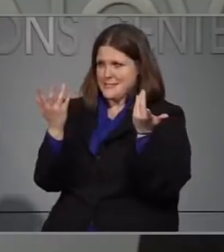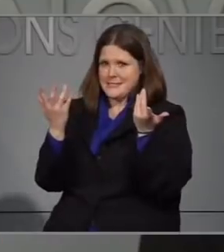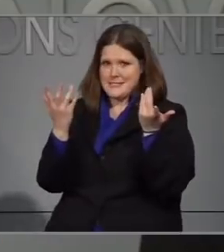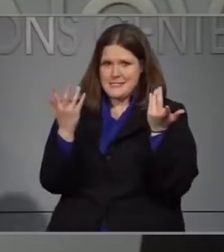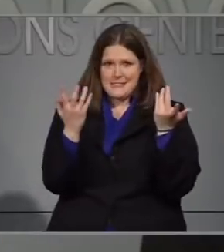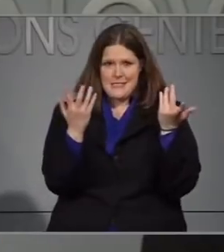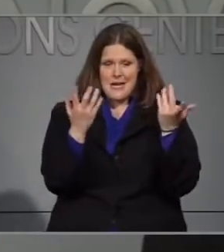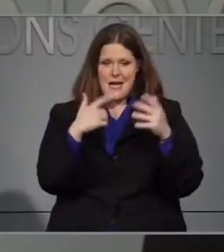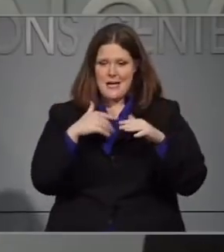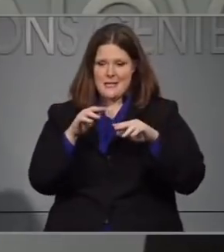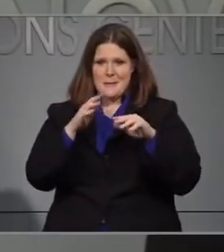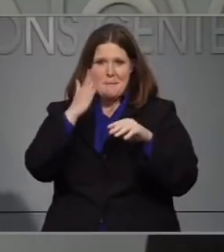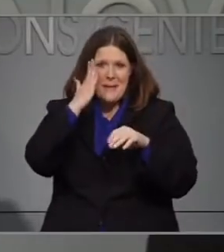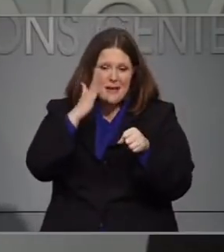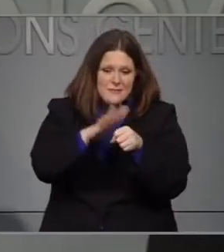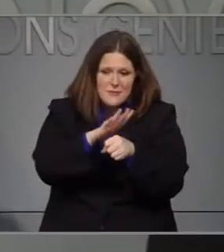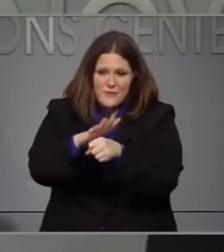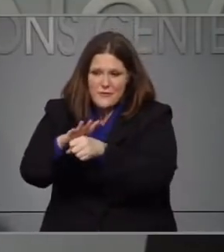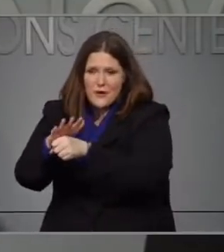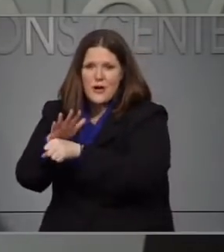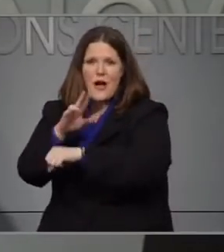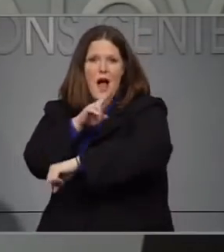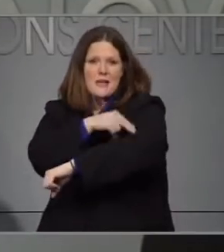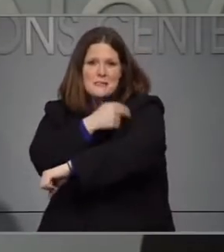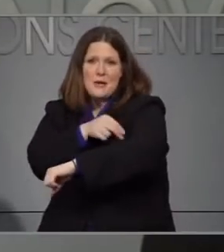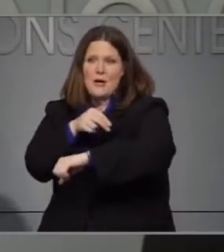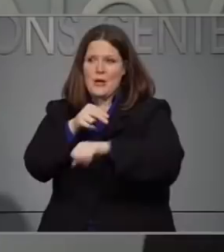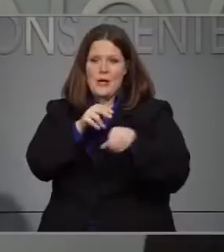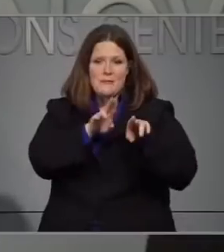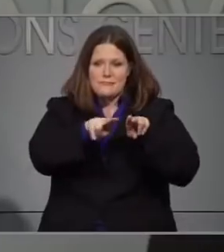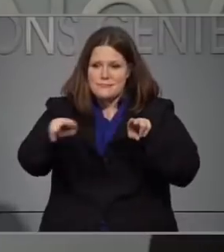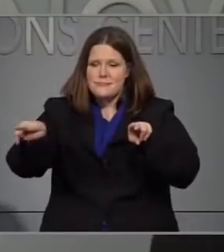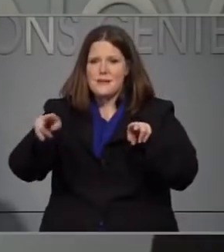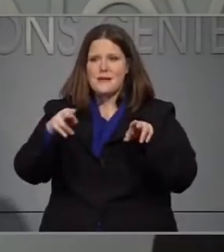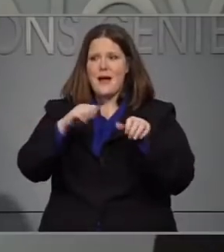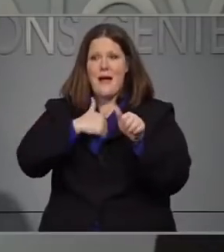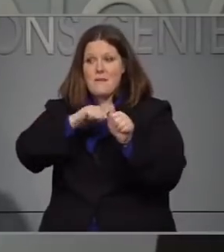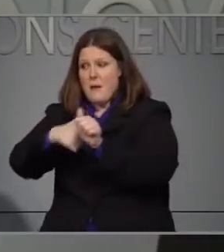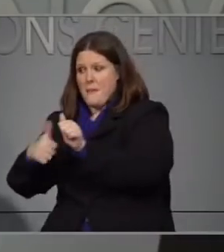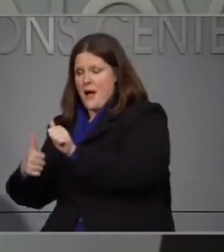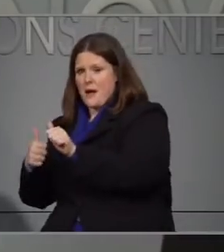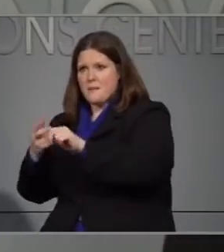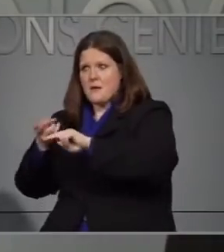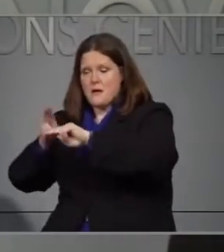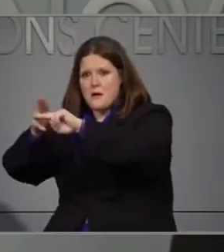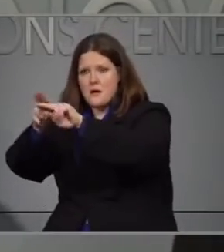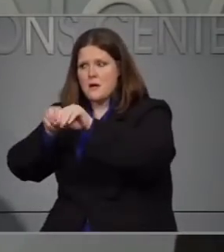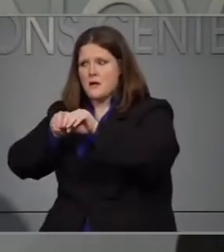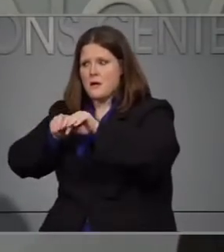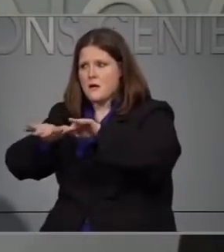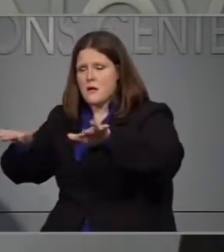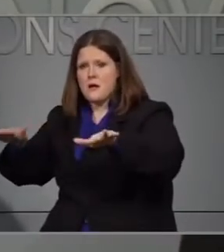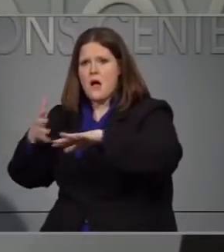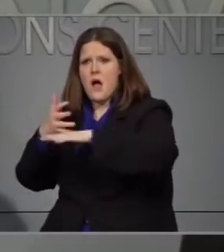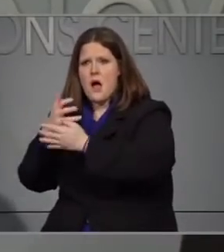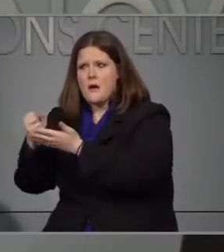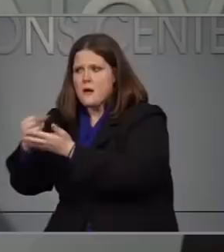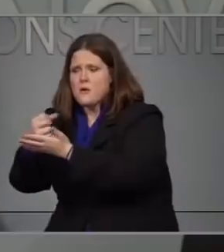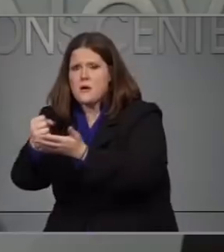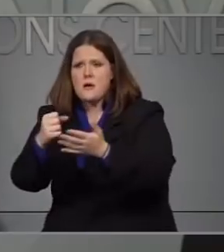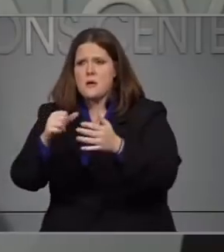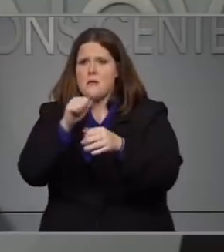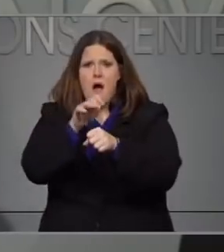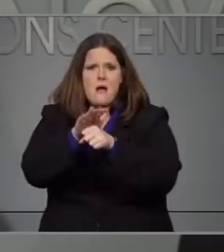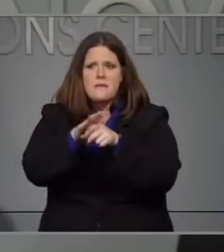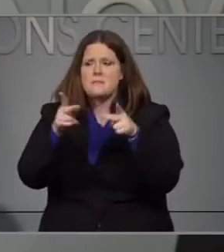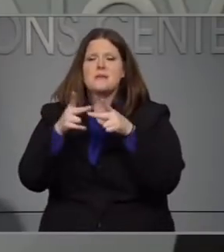of resources. There are only so many beds that we could even surge to. And if you're only going up and up and up, at some point, you got to do something to change that